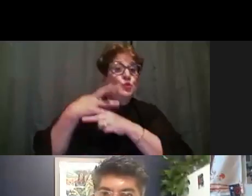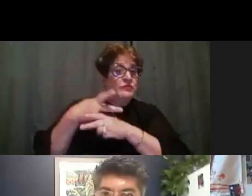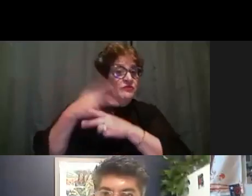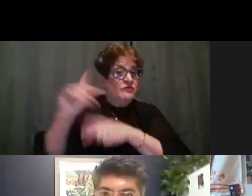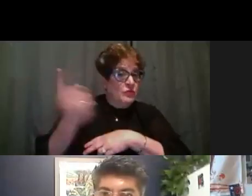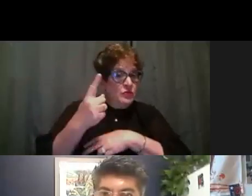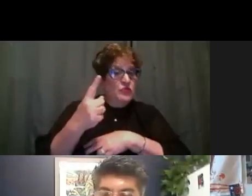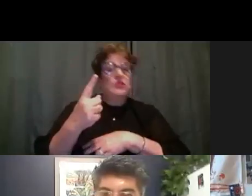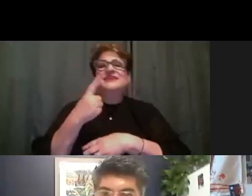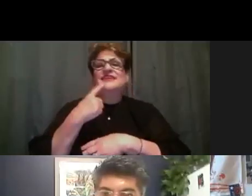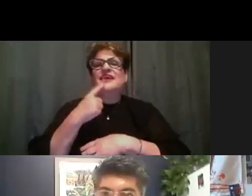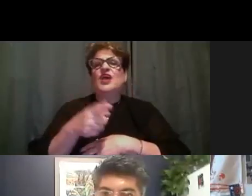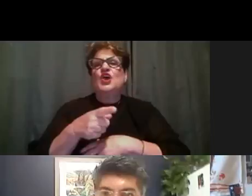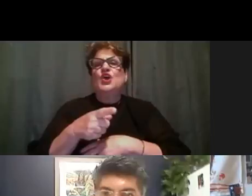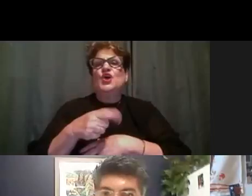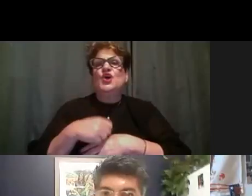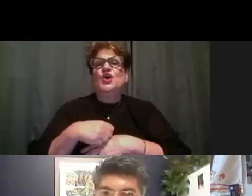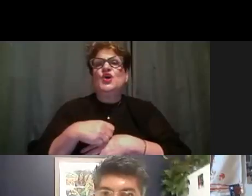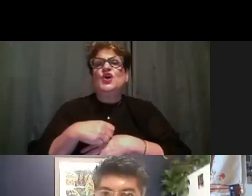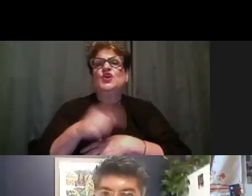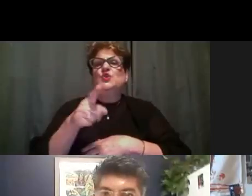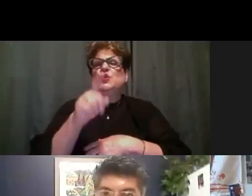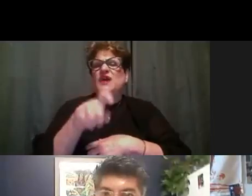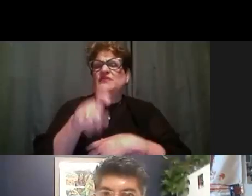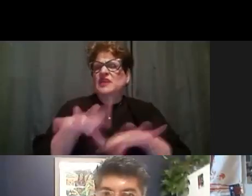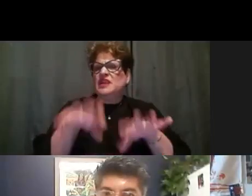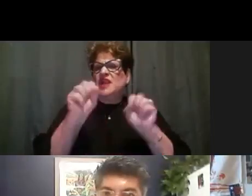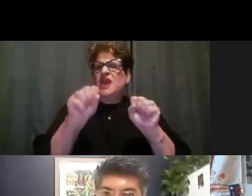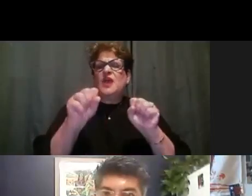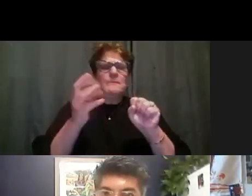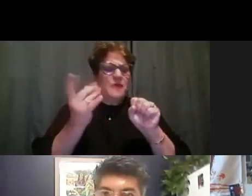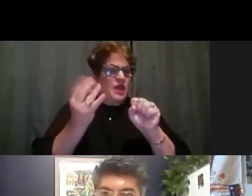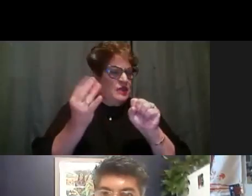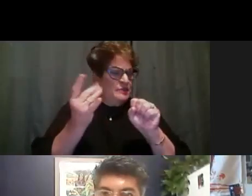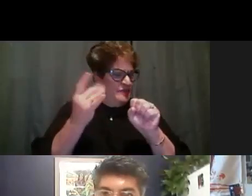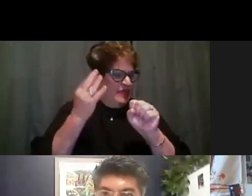you need to shake up the